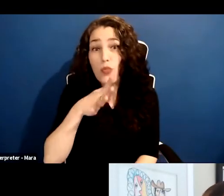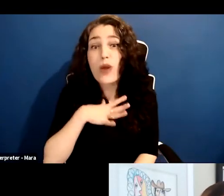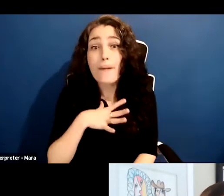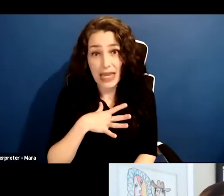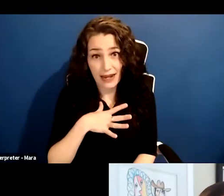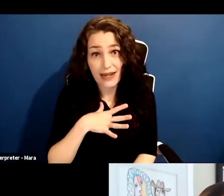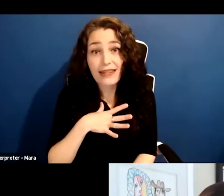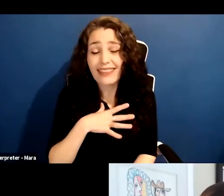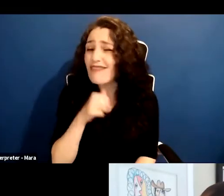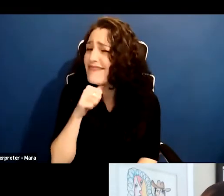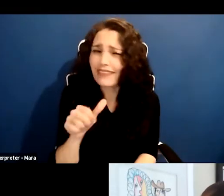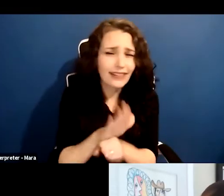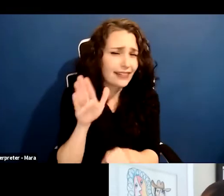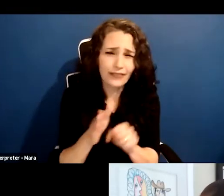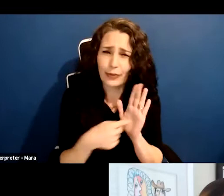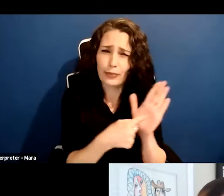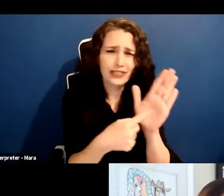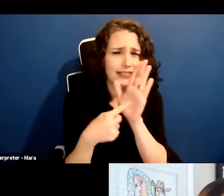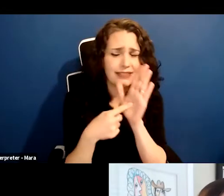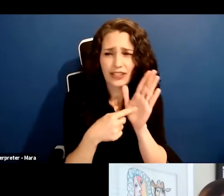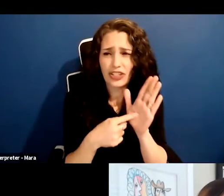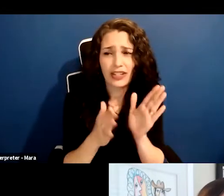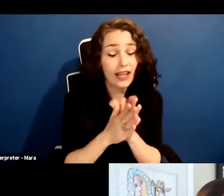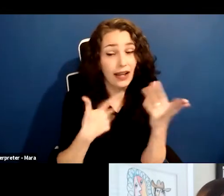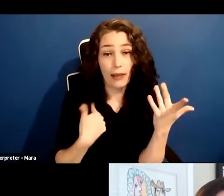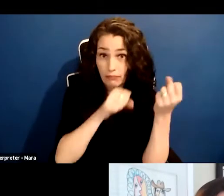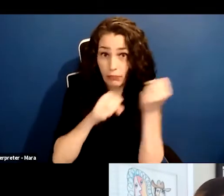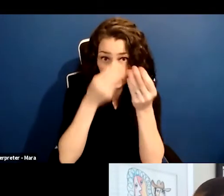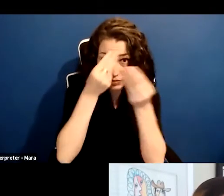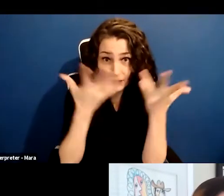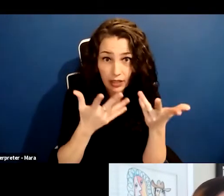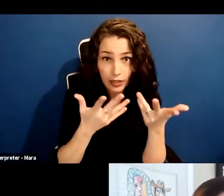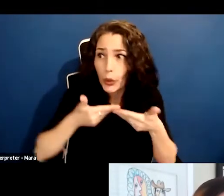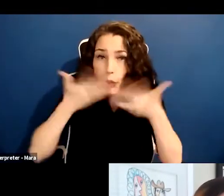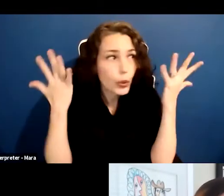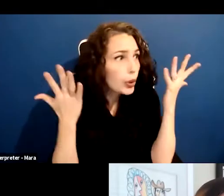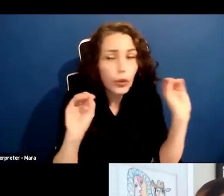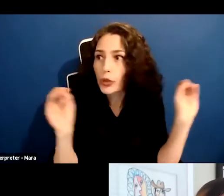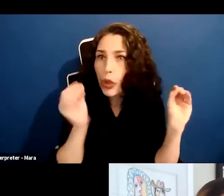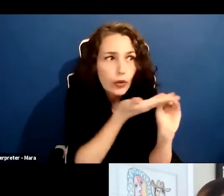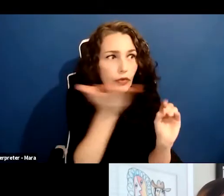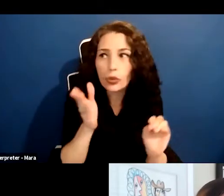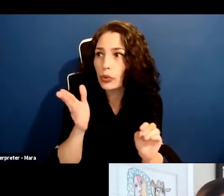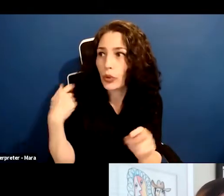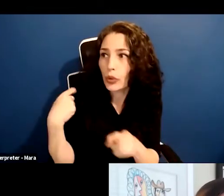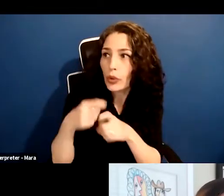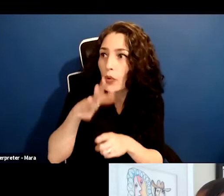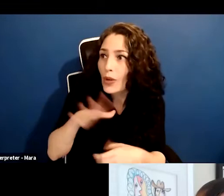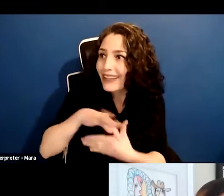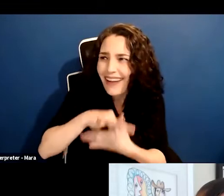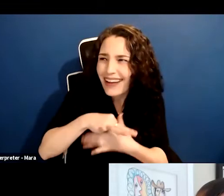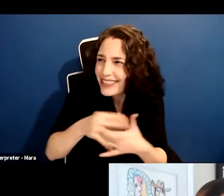significantly underrepresented, and I boldly will say near invisible in content. And what is